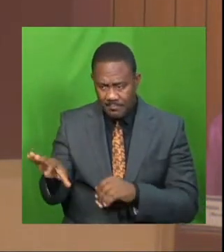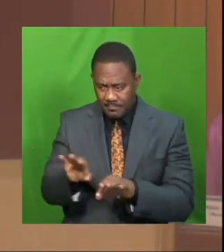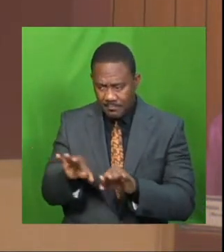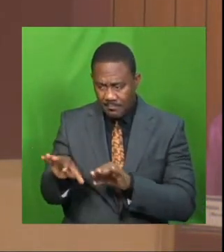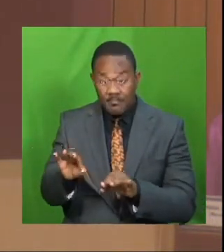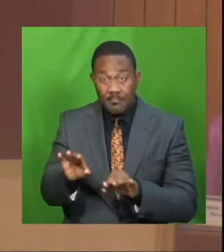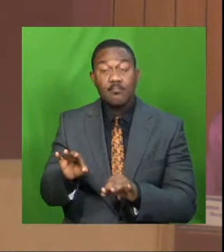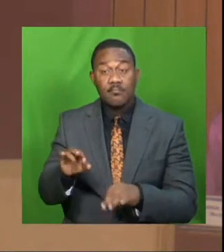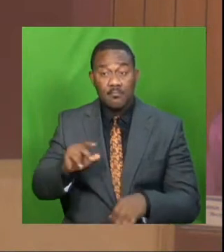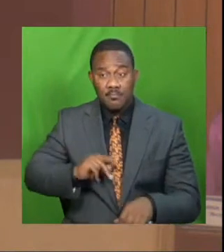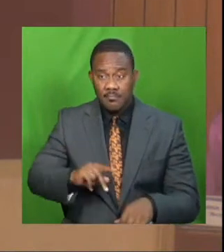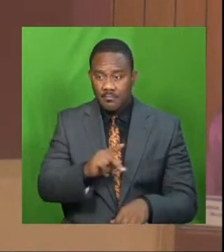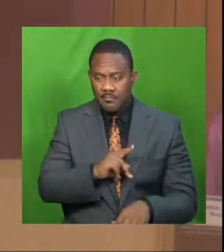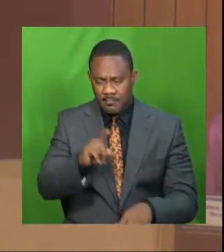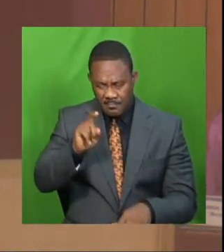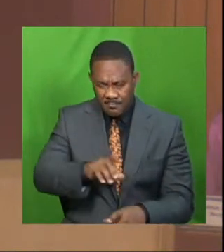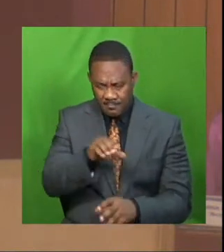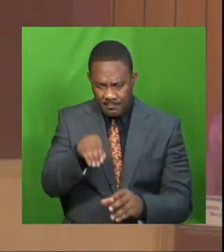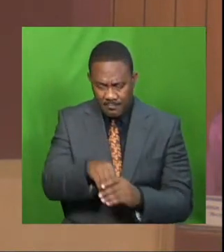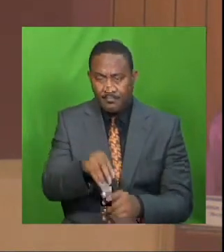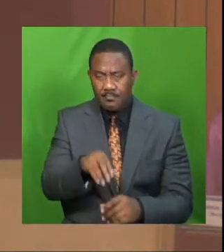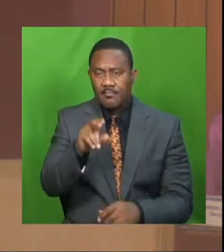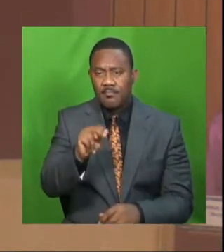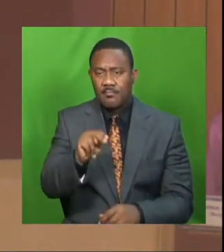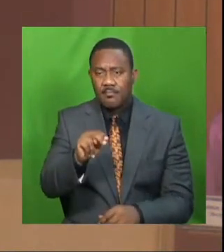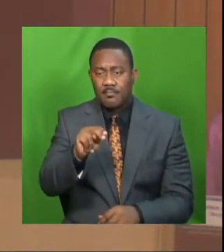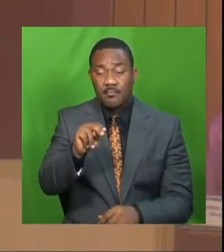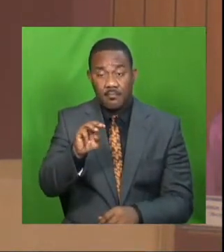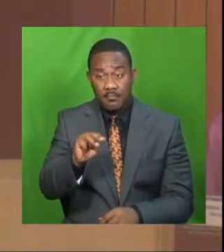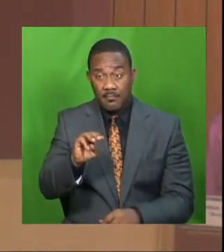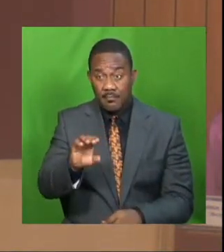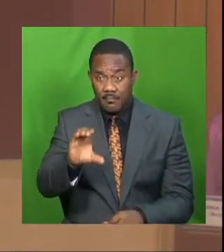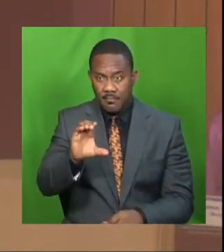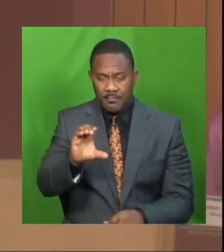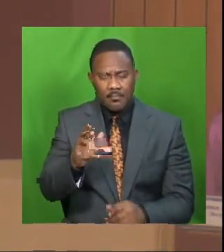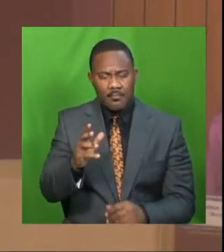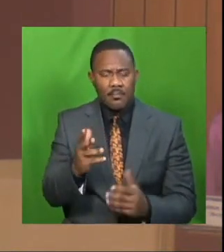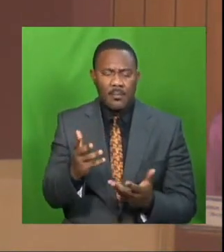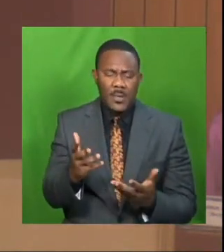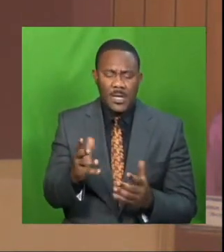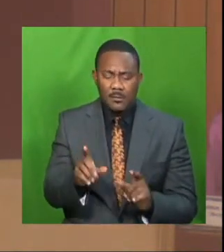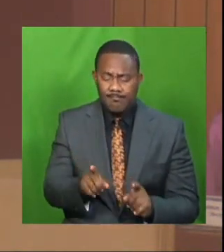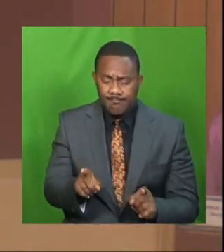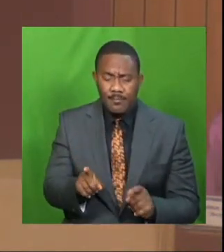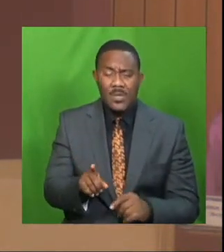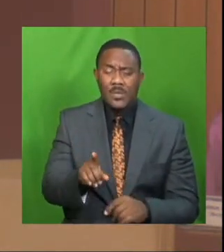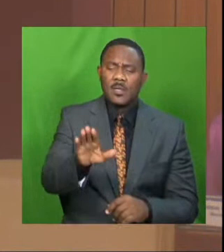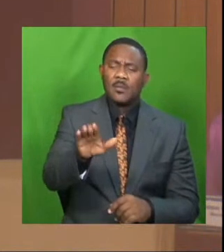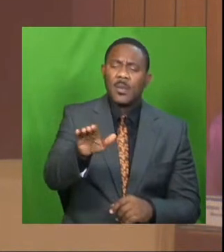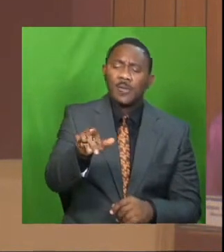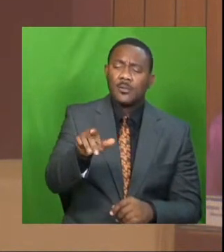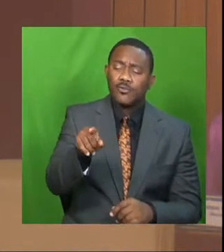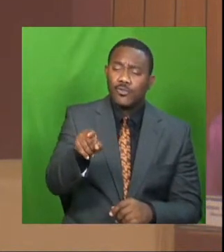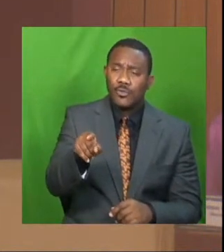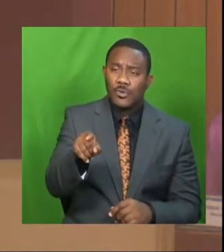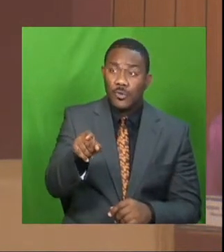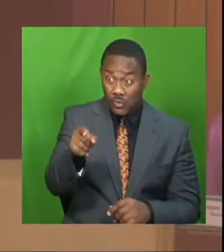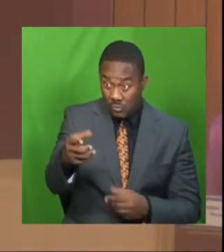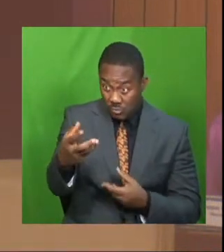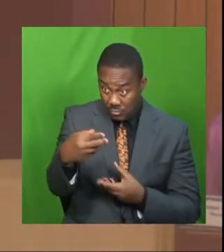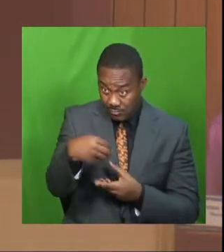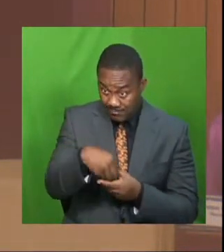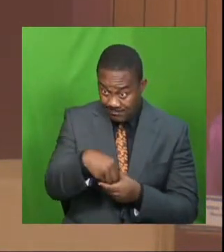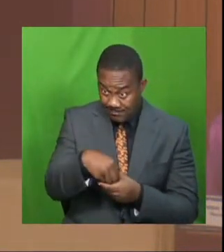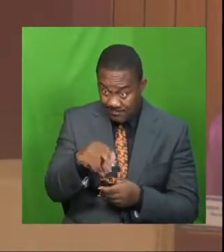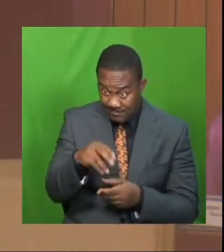Parliament should be a member of National Media Commission. I would like to find out from the Minister, is he a member of